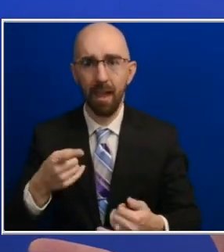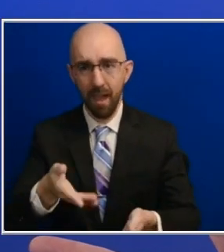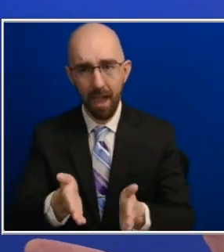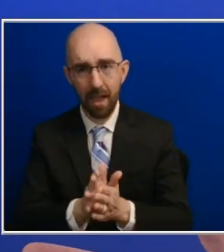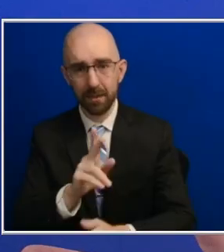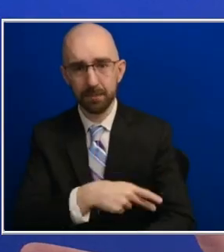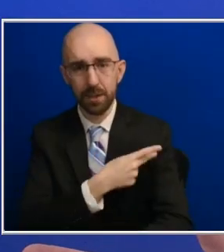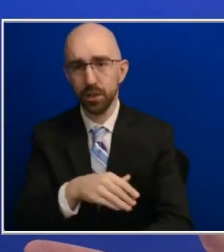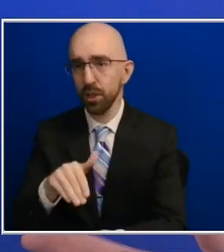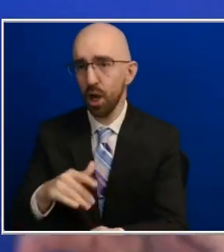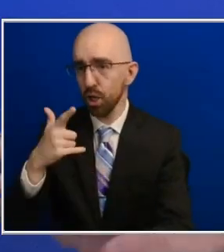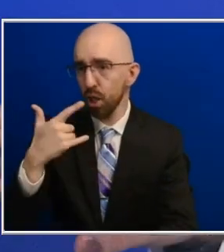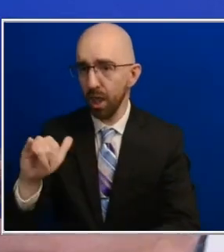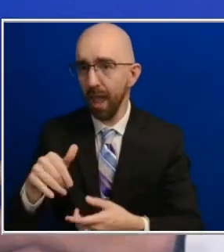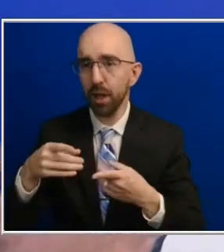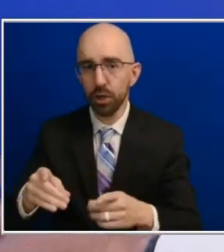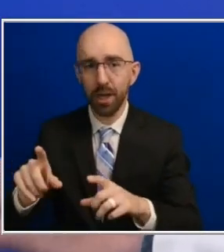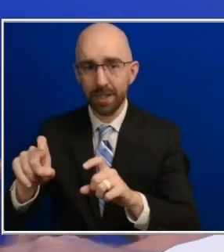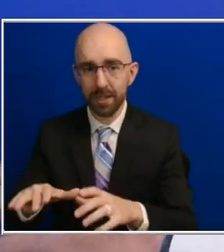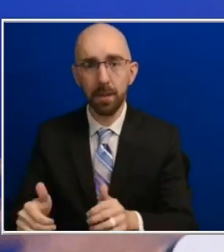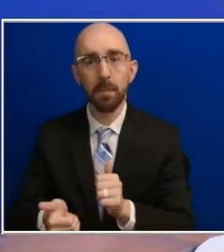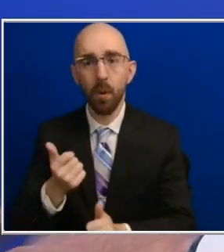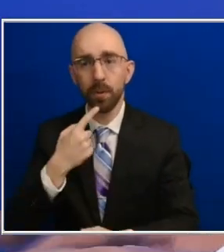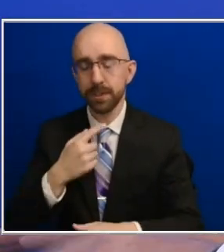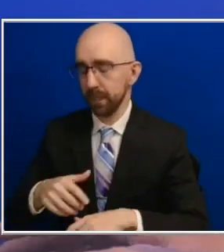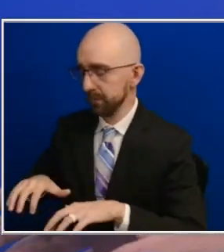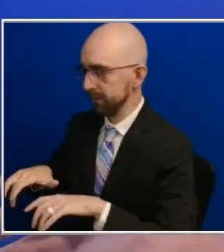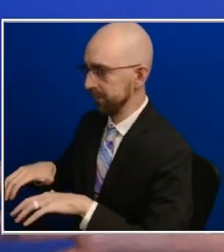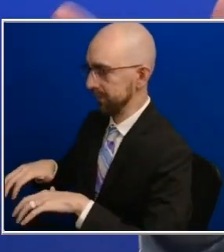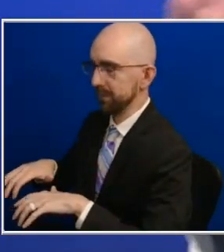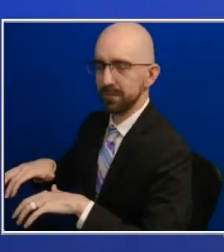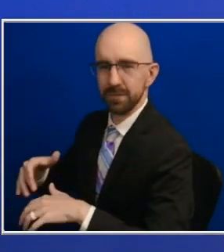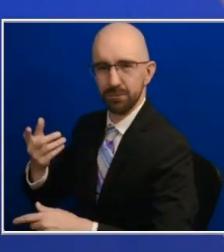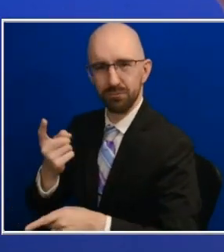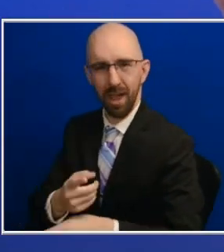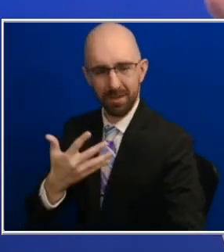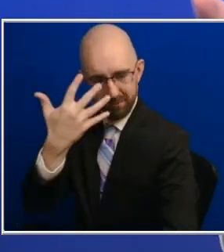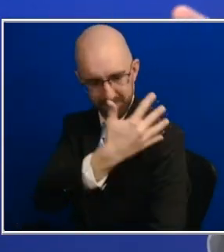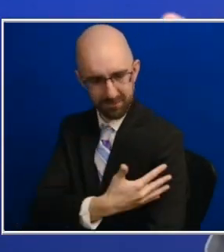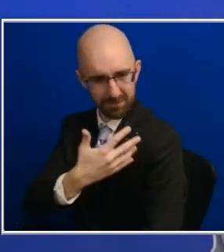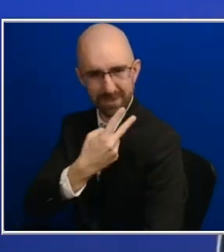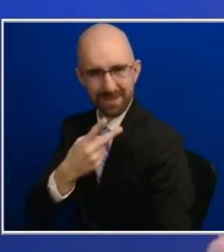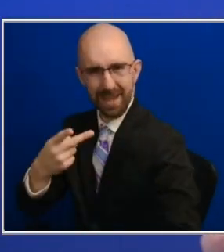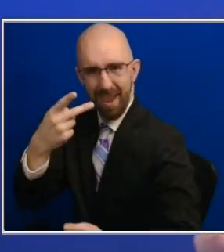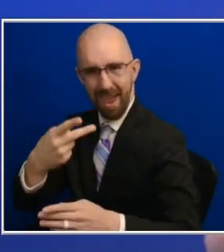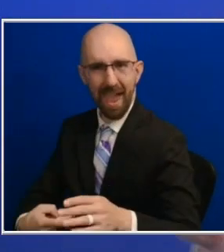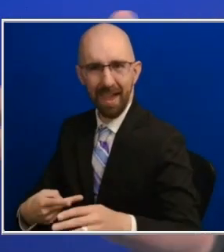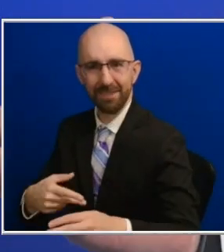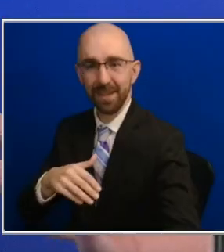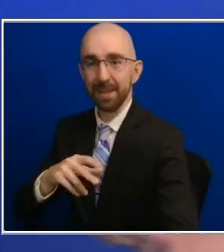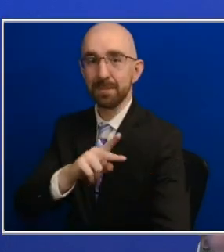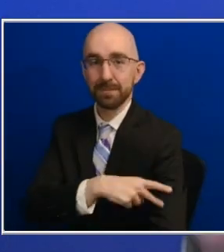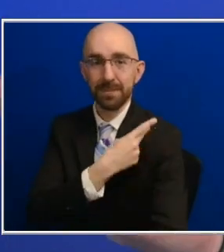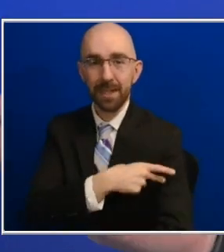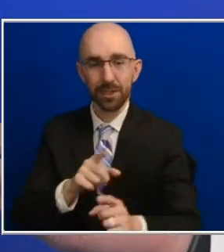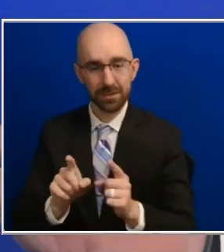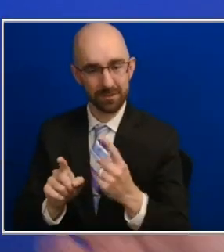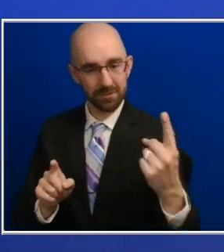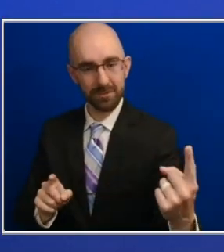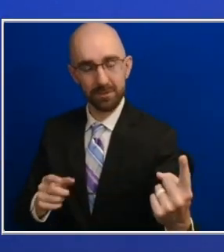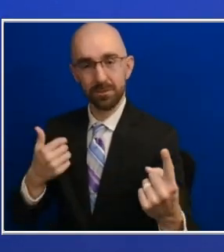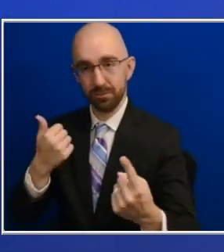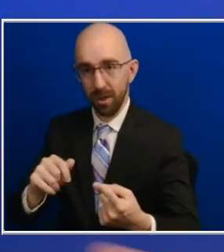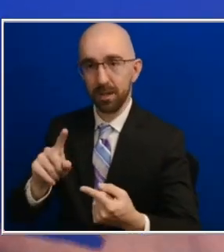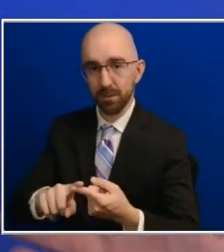like during the exam room, most would say that they're over here typing on a computer while the patient is standing on the other side trying to get the